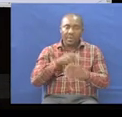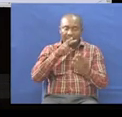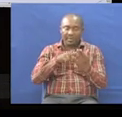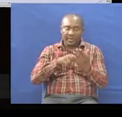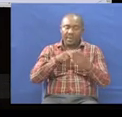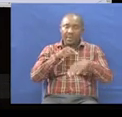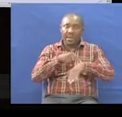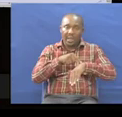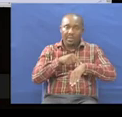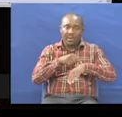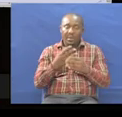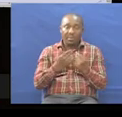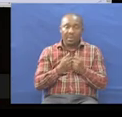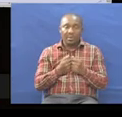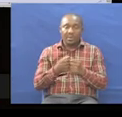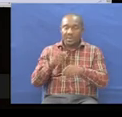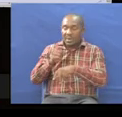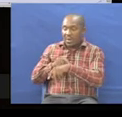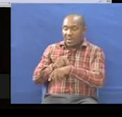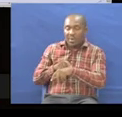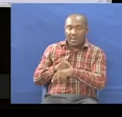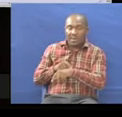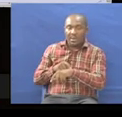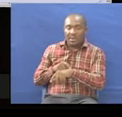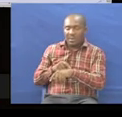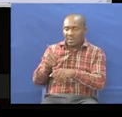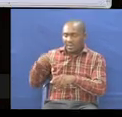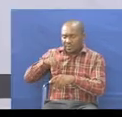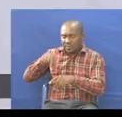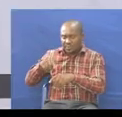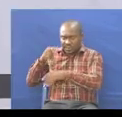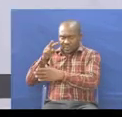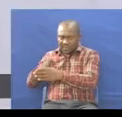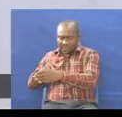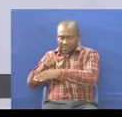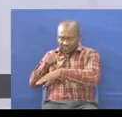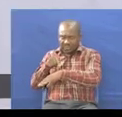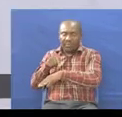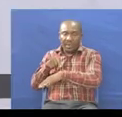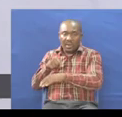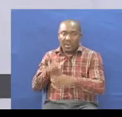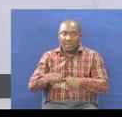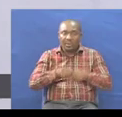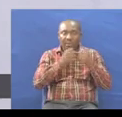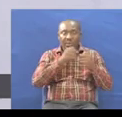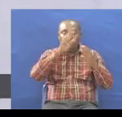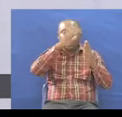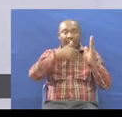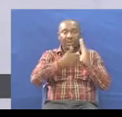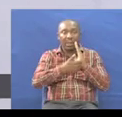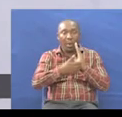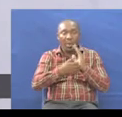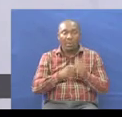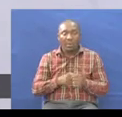because when you mistaken time reading, you will disturb the whole timetable, the school timetable, your